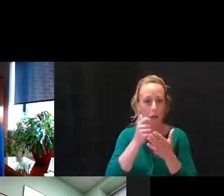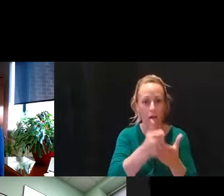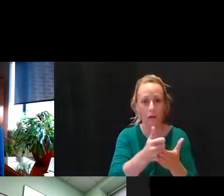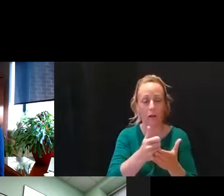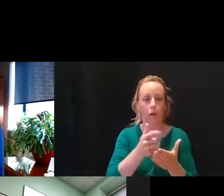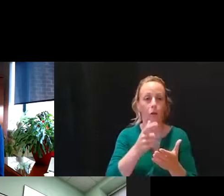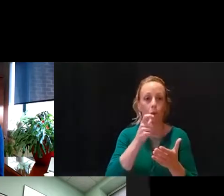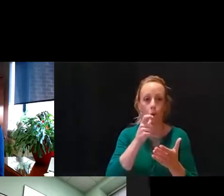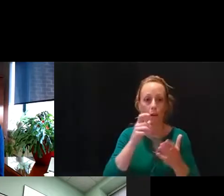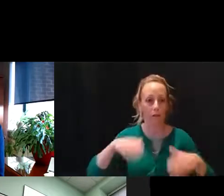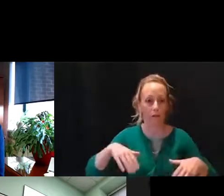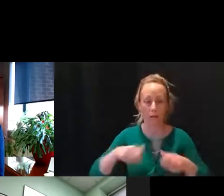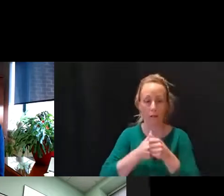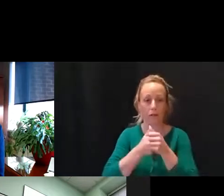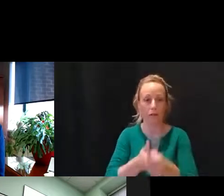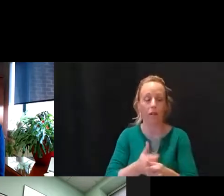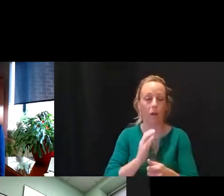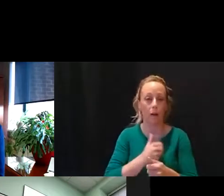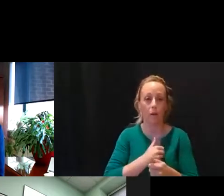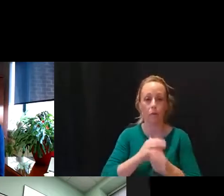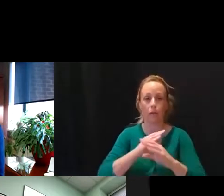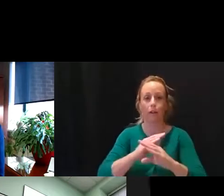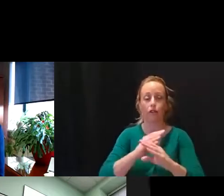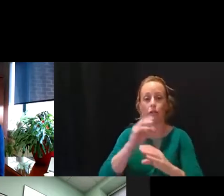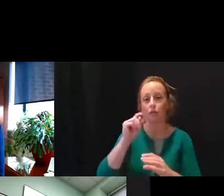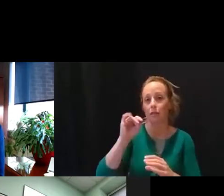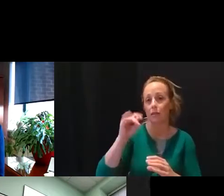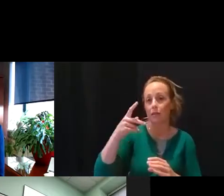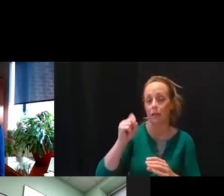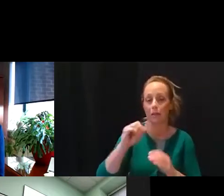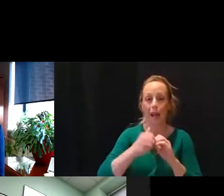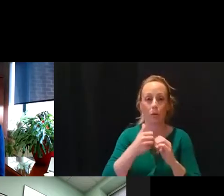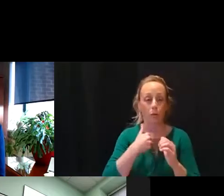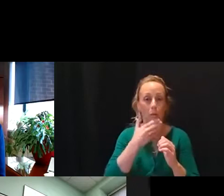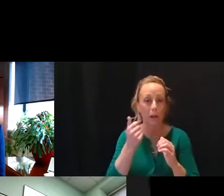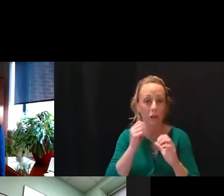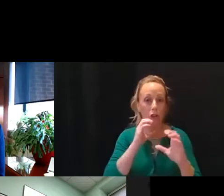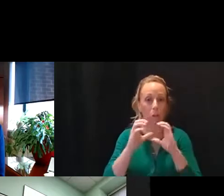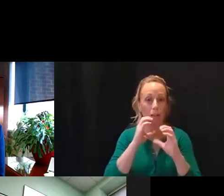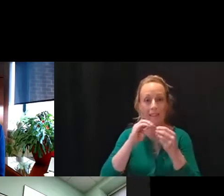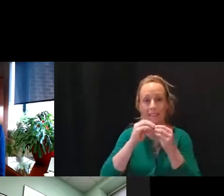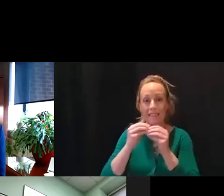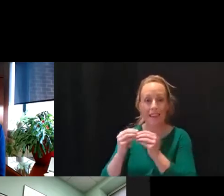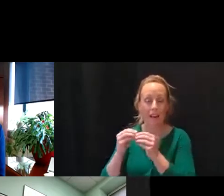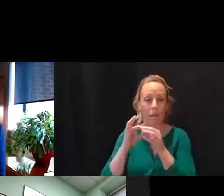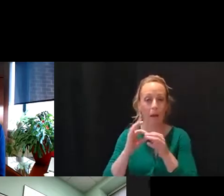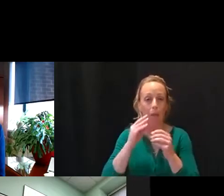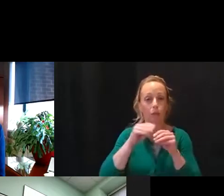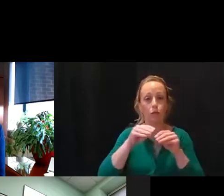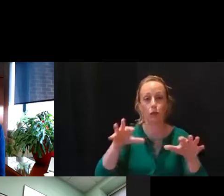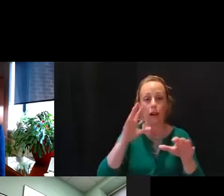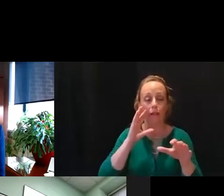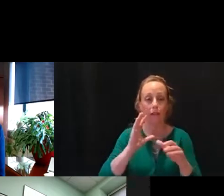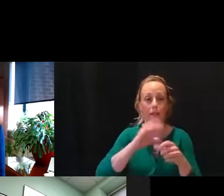yet to follow our prevention tips, to how to better communicate data on the spread of the virus, to how to help